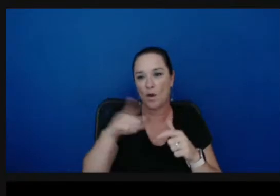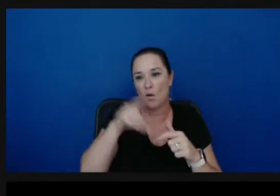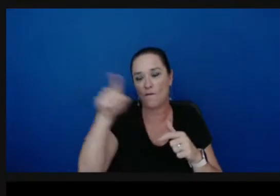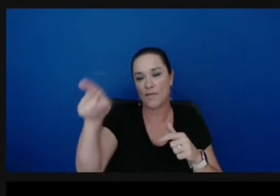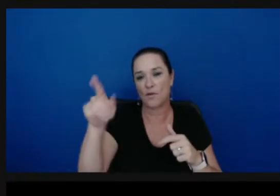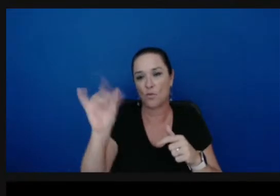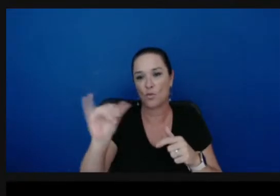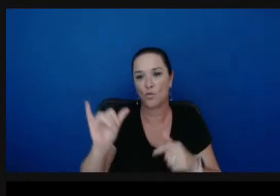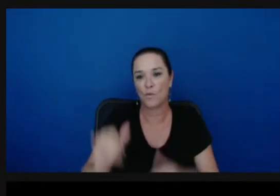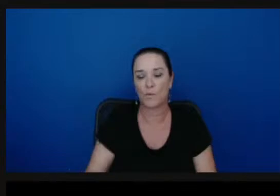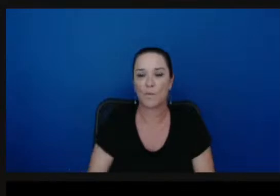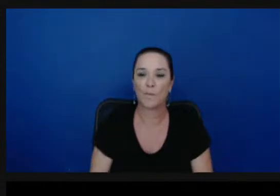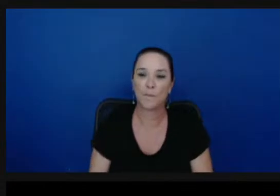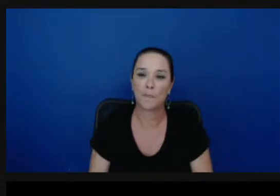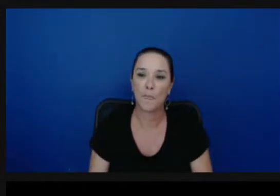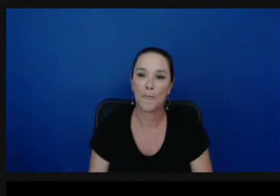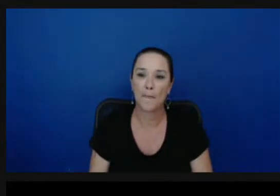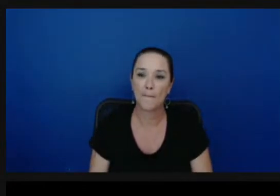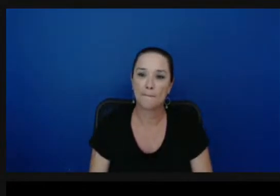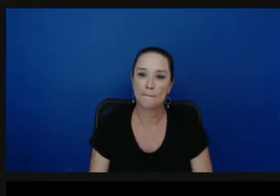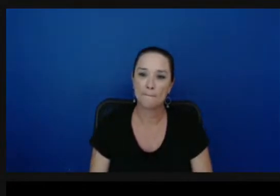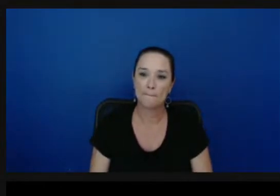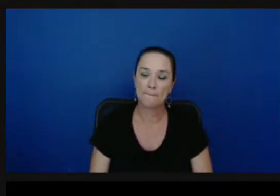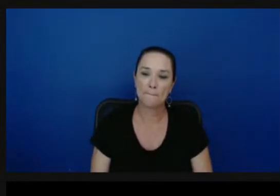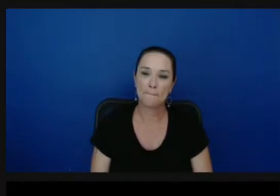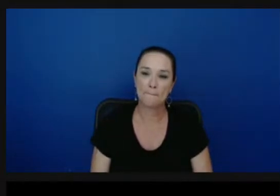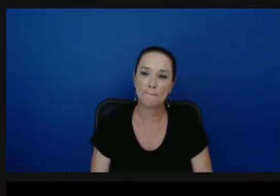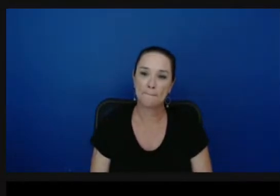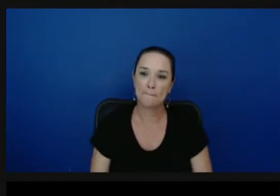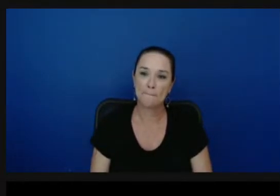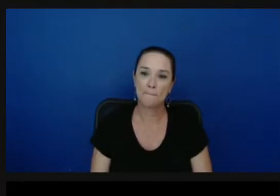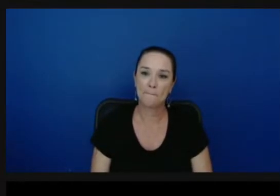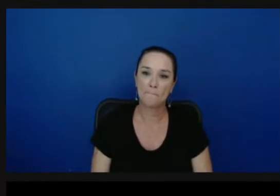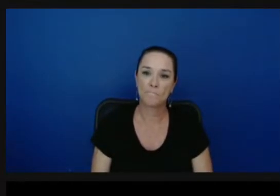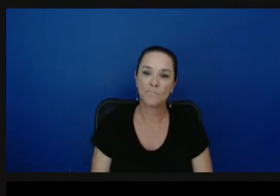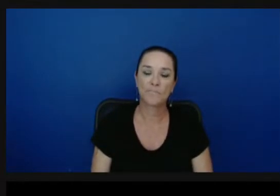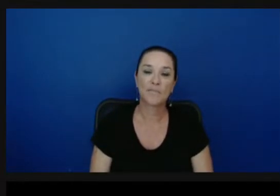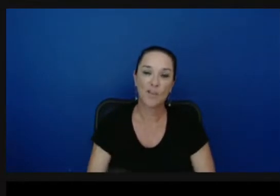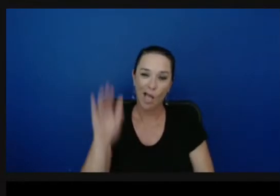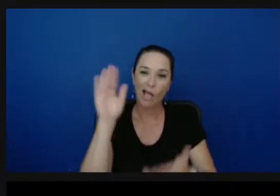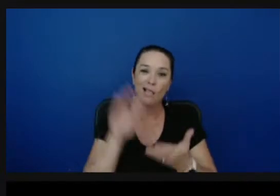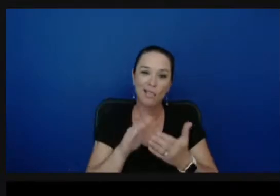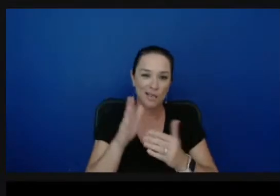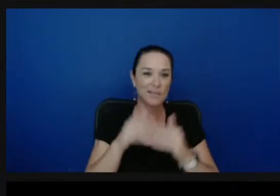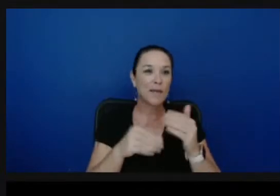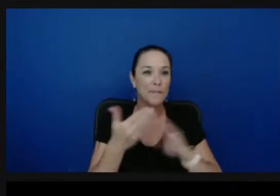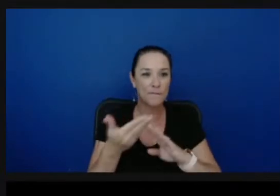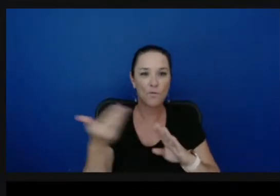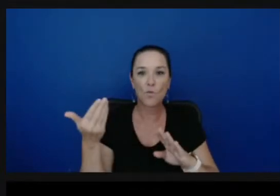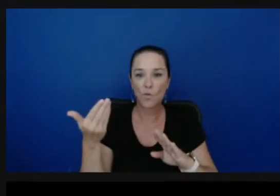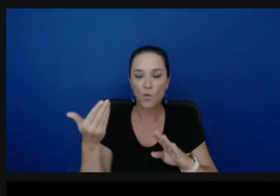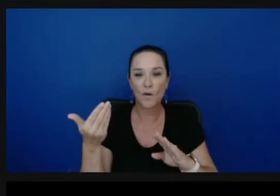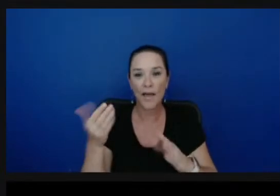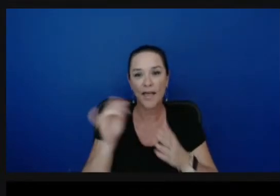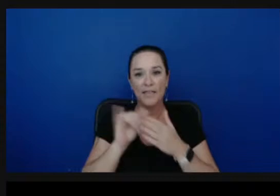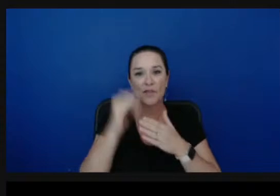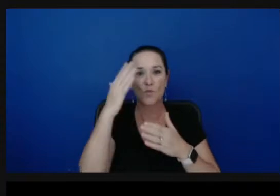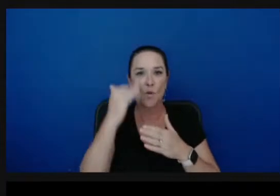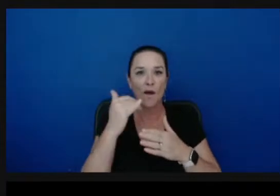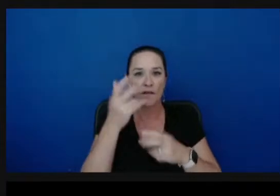look closely, there are some like that as well. So a lot less than before. And that's why it's hard to